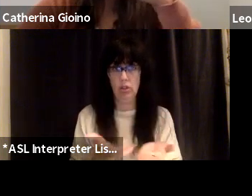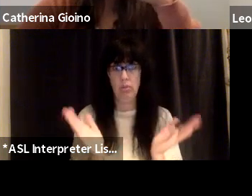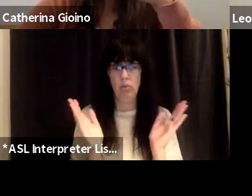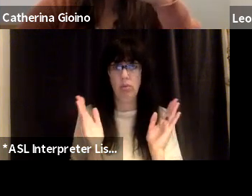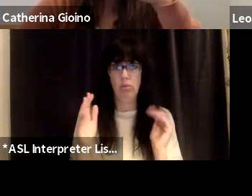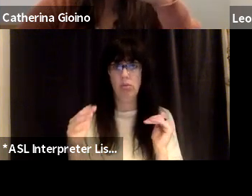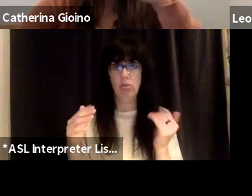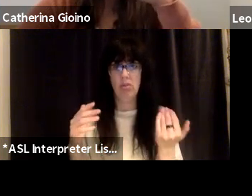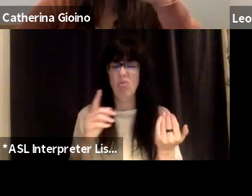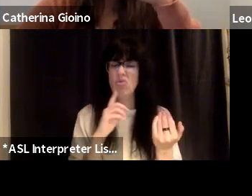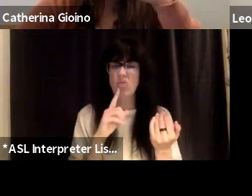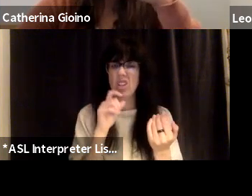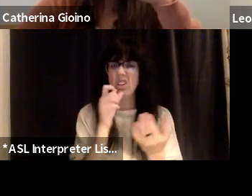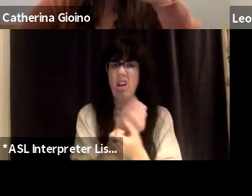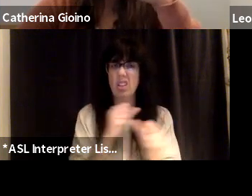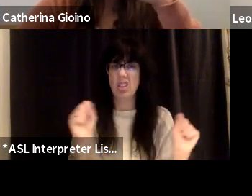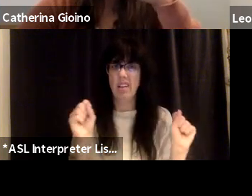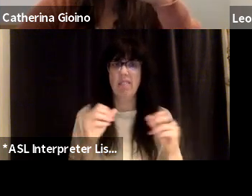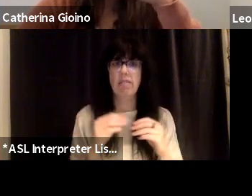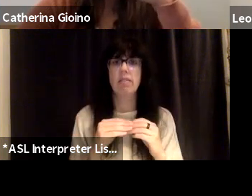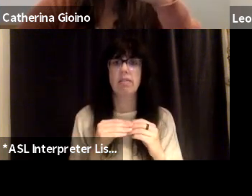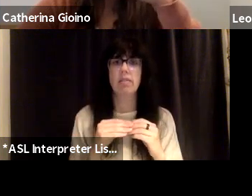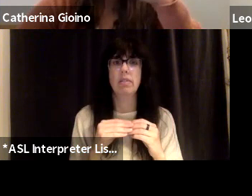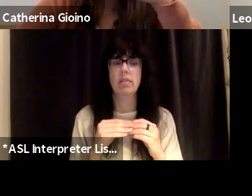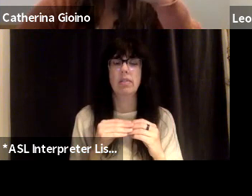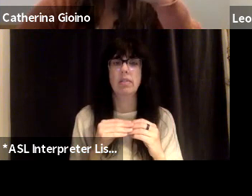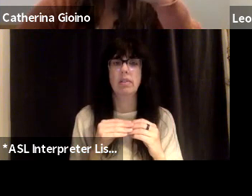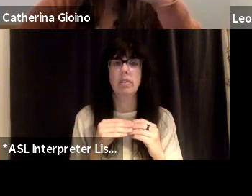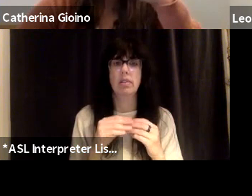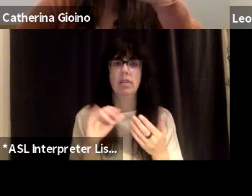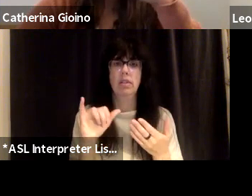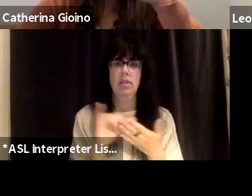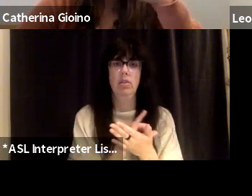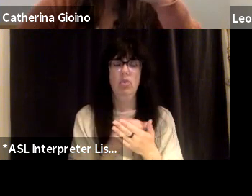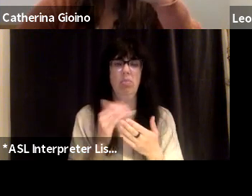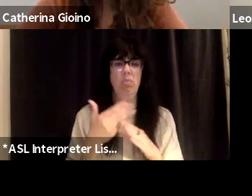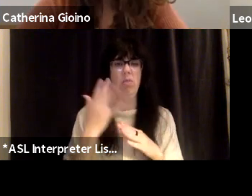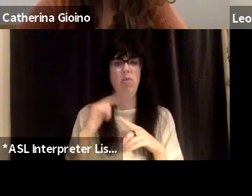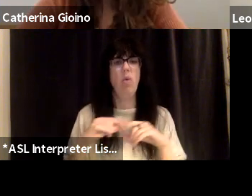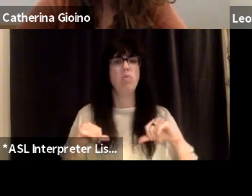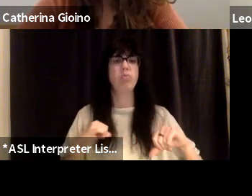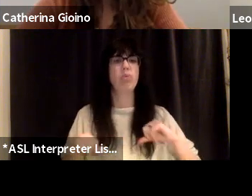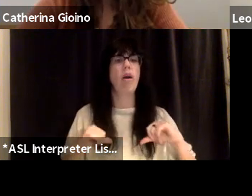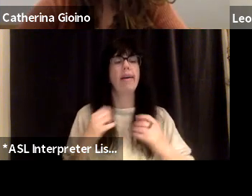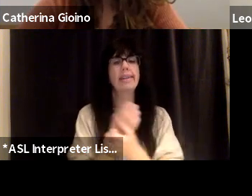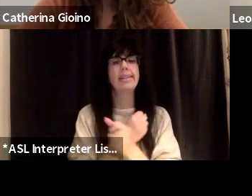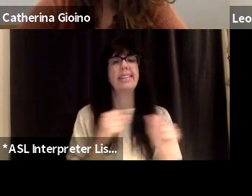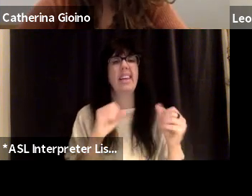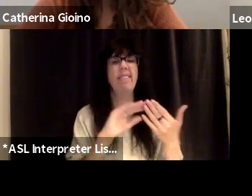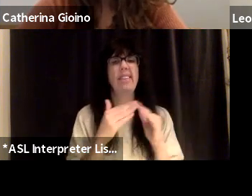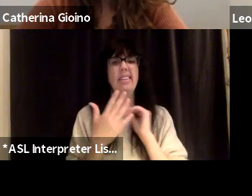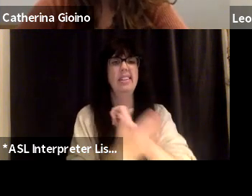unsafe in years. New York City, we were talking about police. New York City used to brag about being the safest city in the